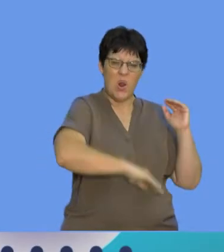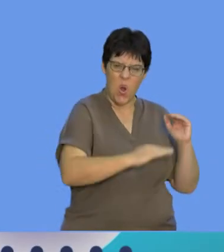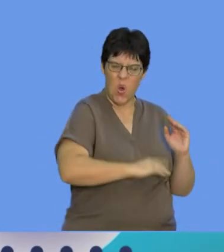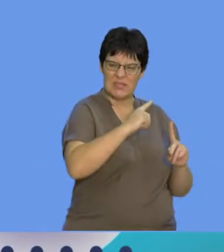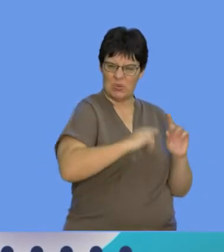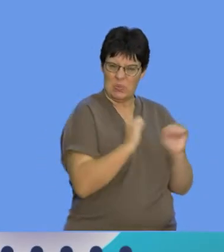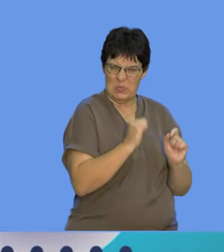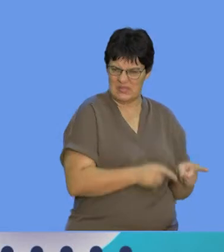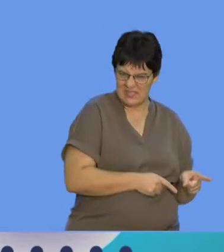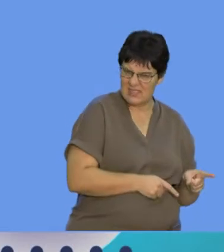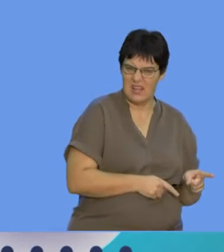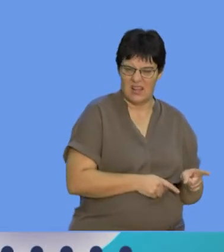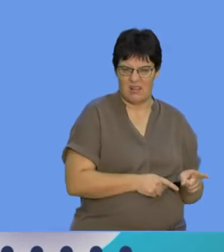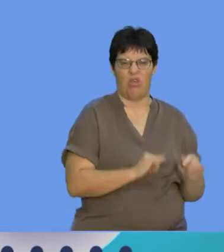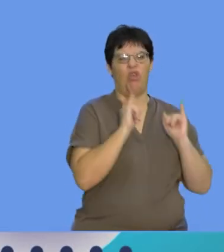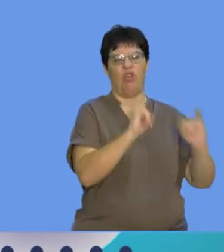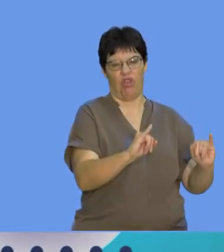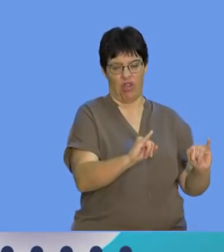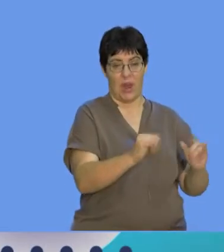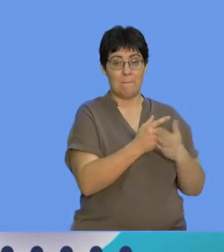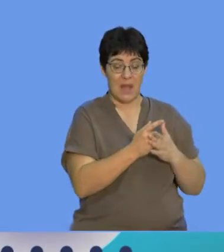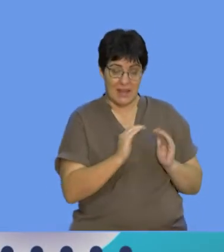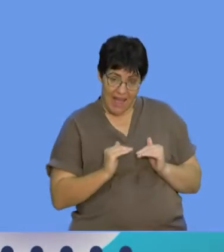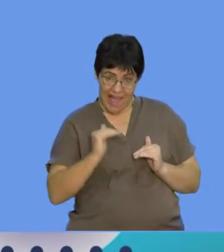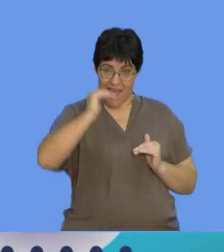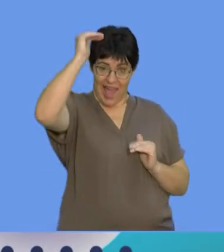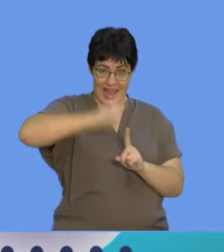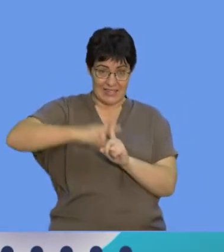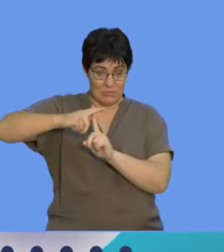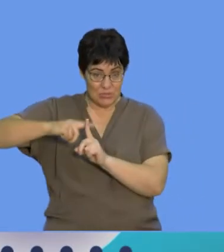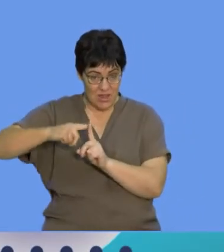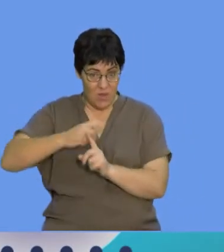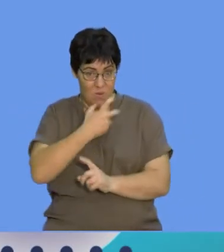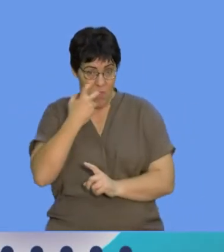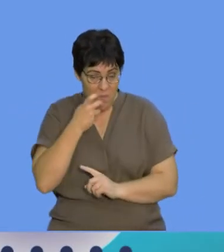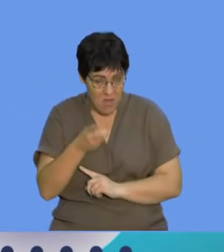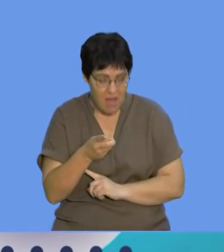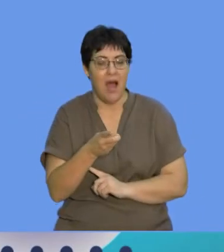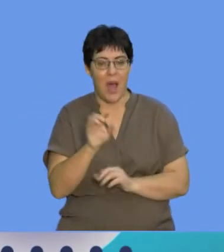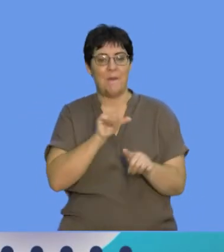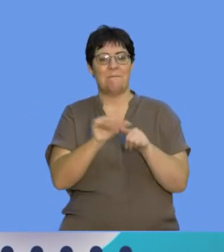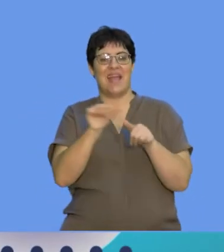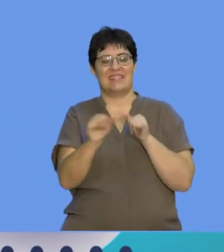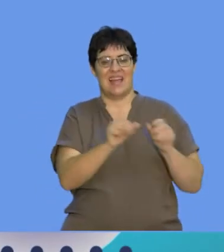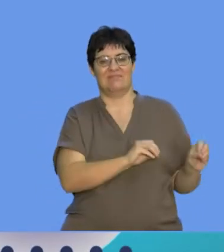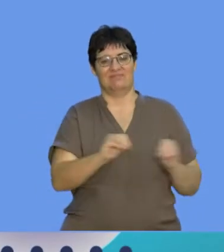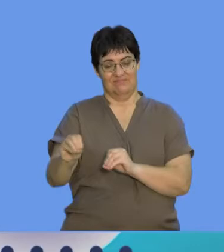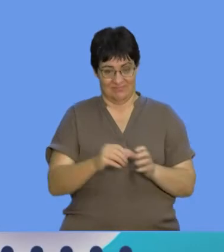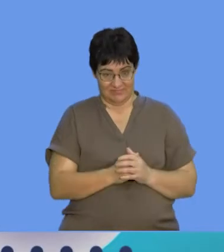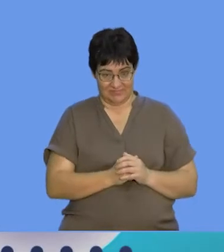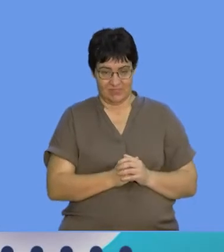they are actually bad conductors, but at a comparatively higher temperature, they actually become better electrical conductors. So